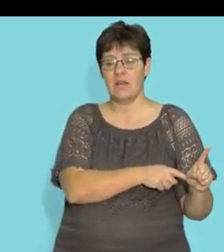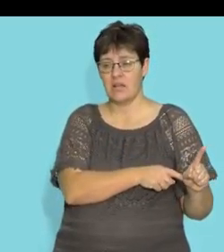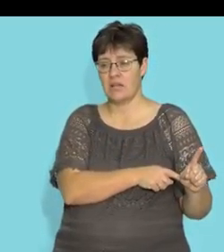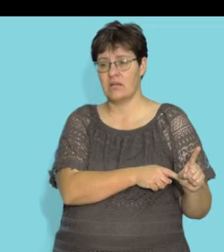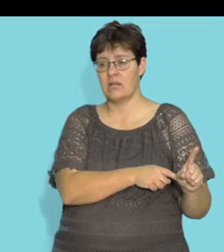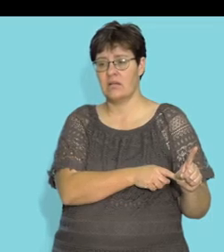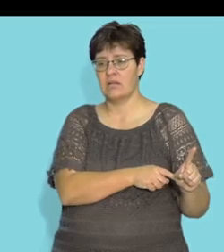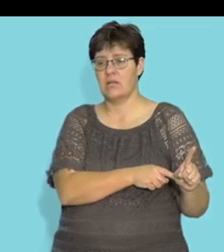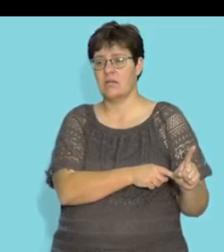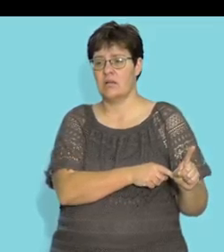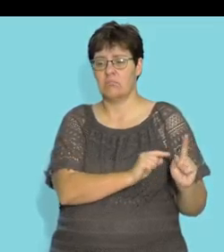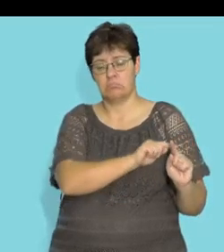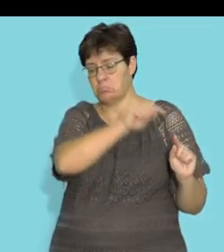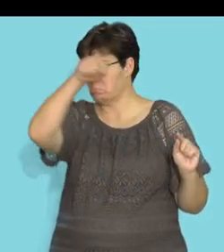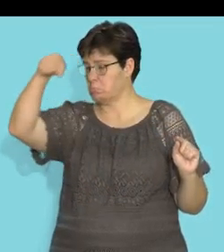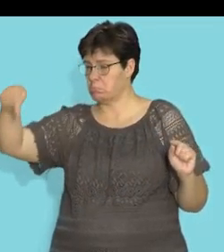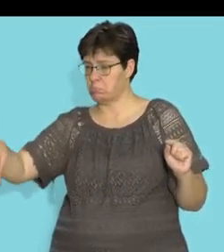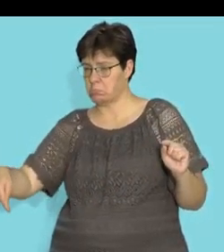acid.